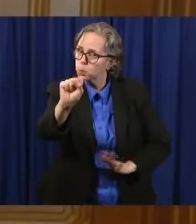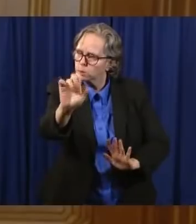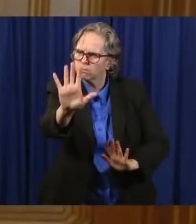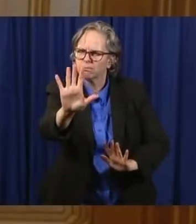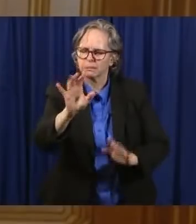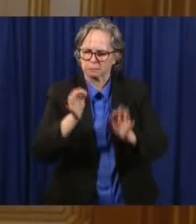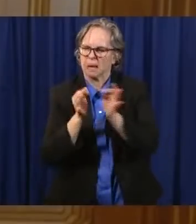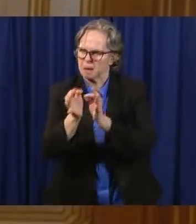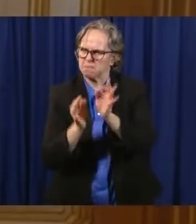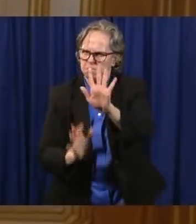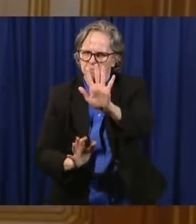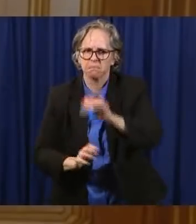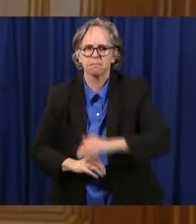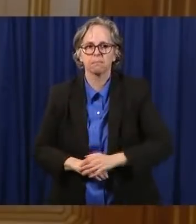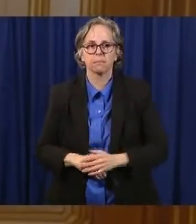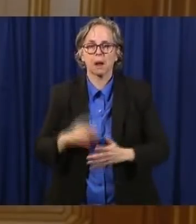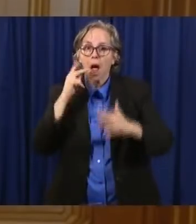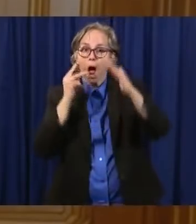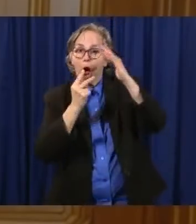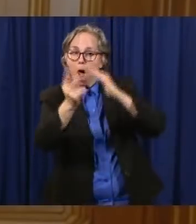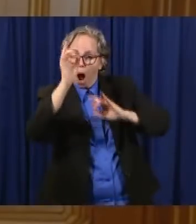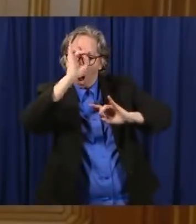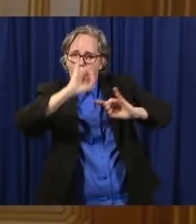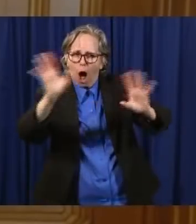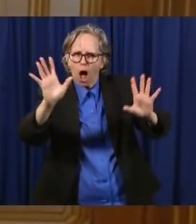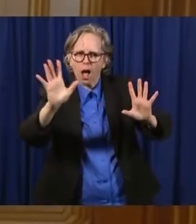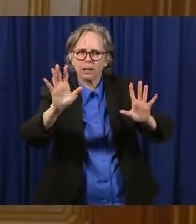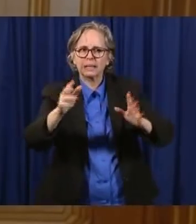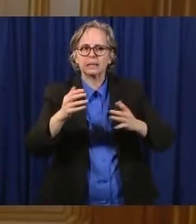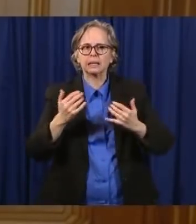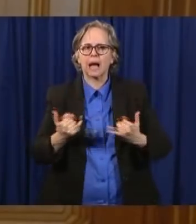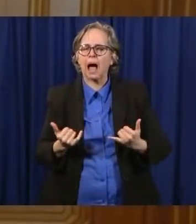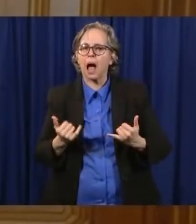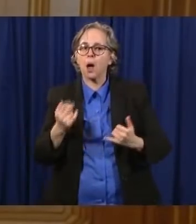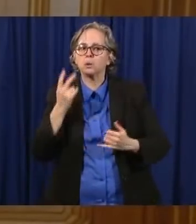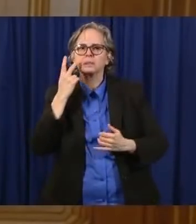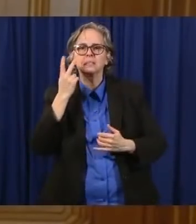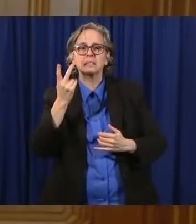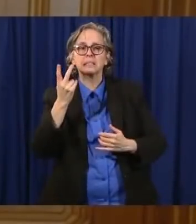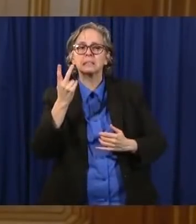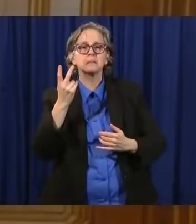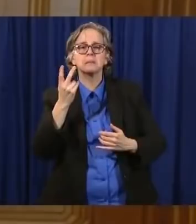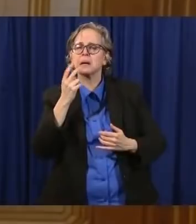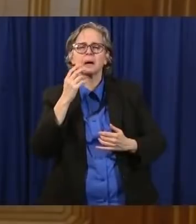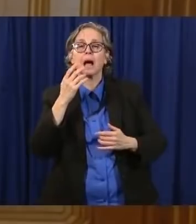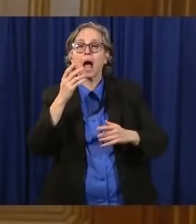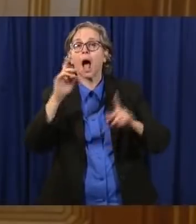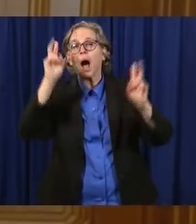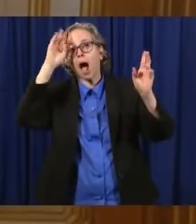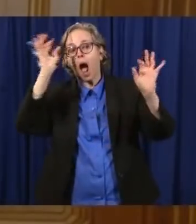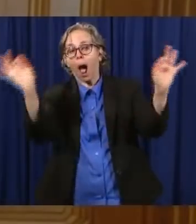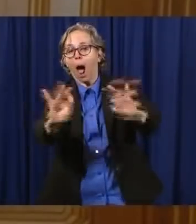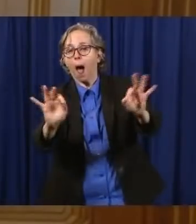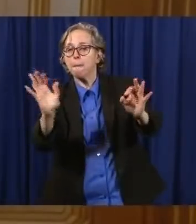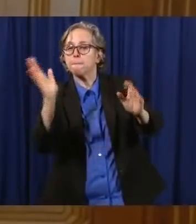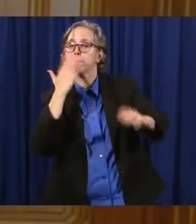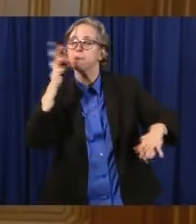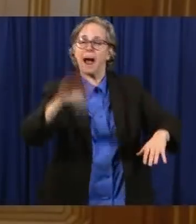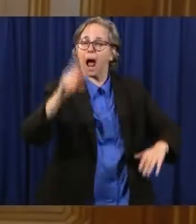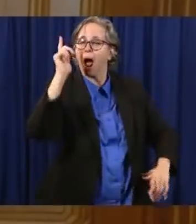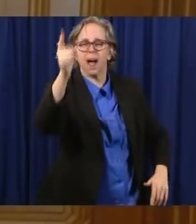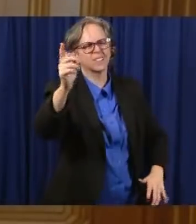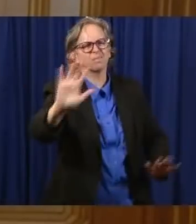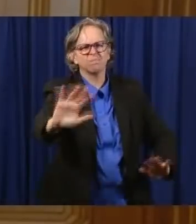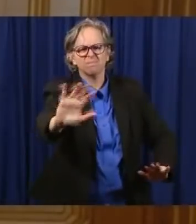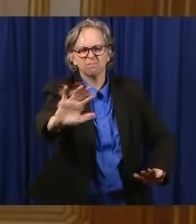Things are not as bad as they might have been. Things are turning out so far better.